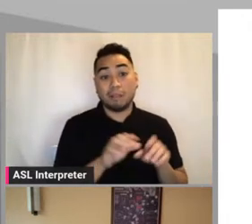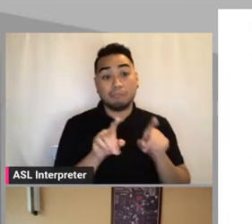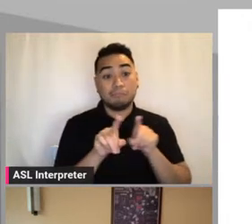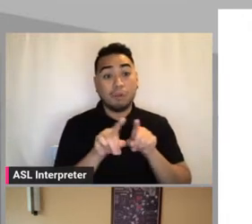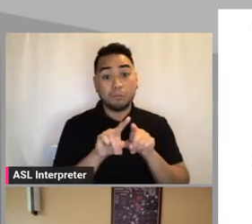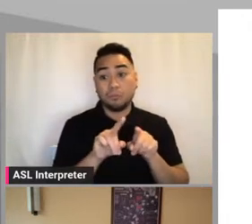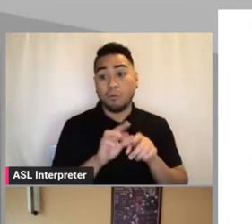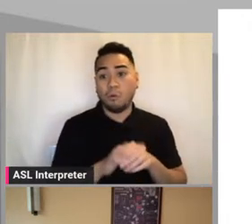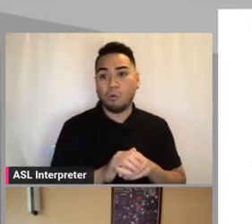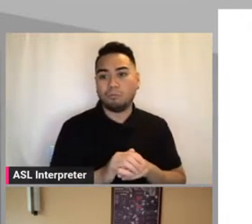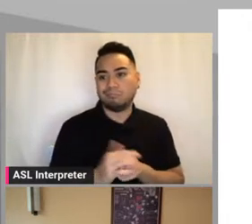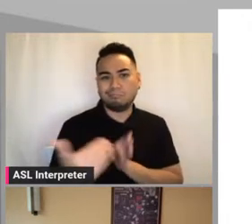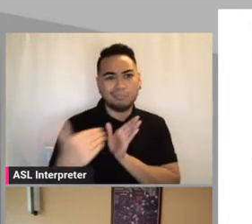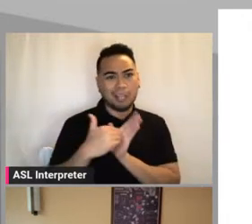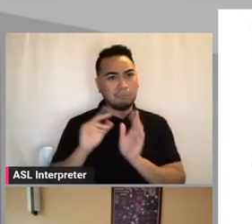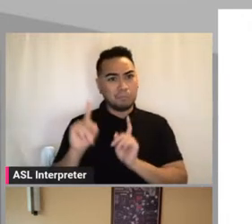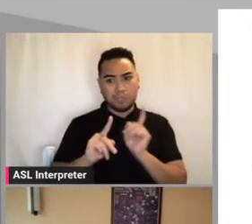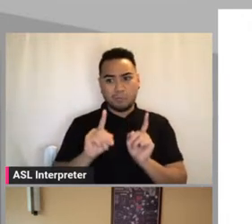us,